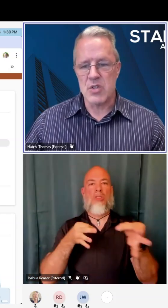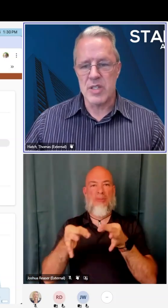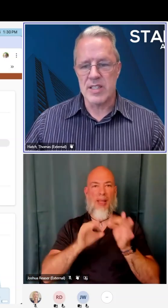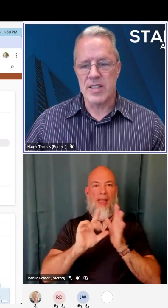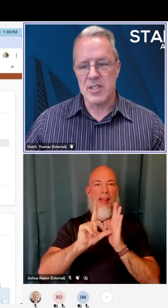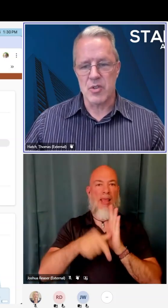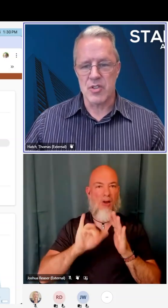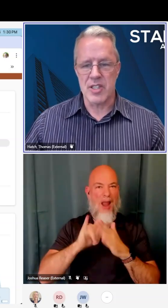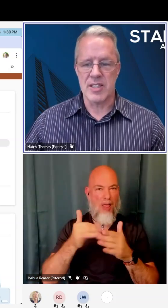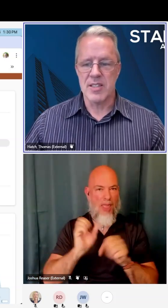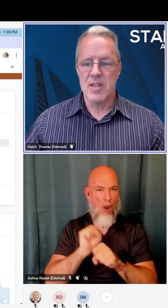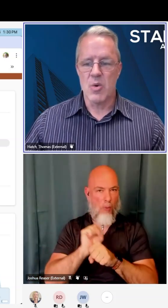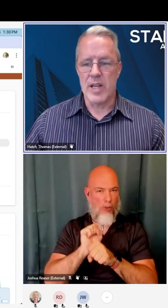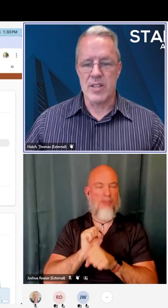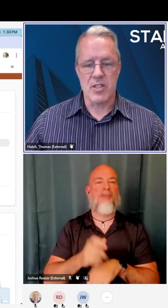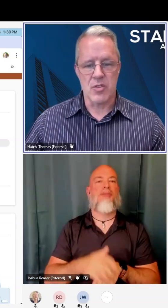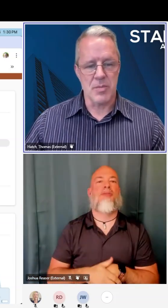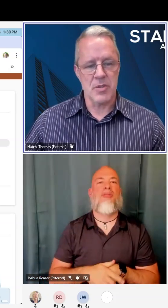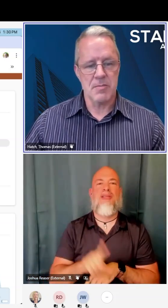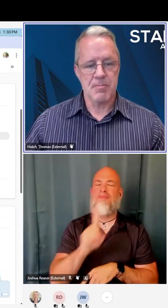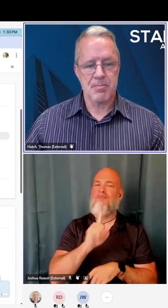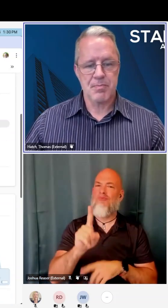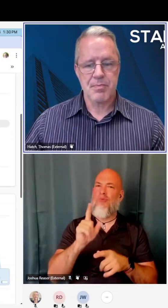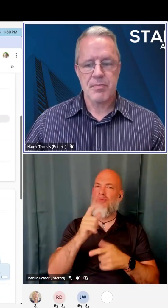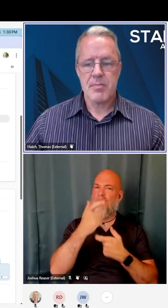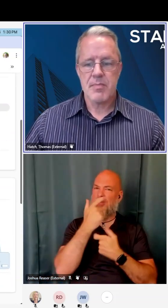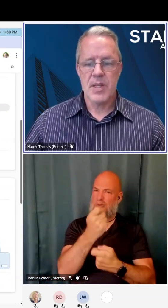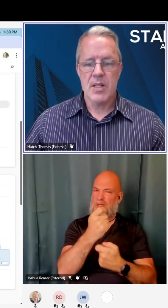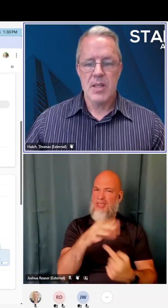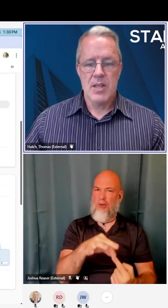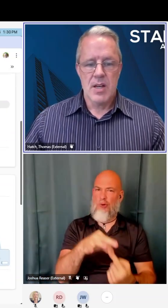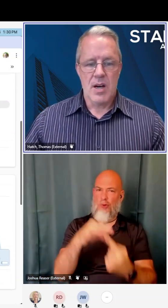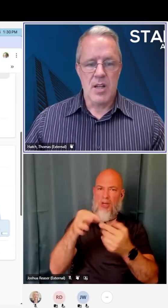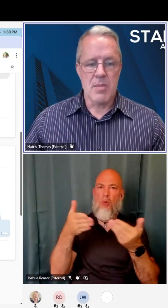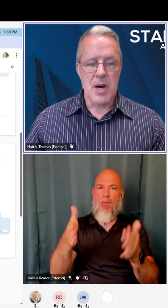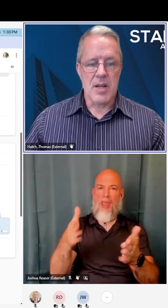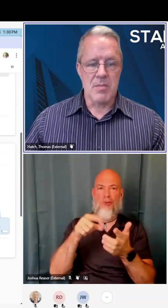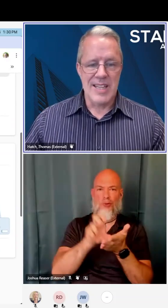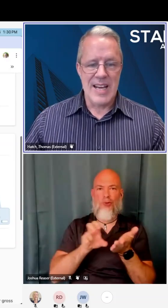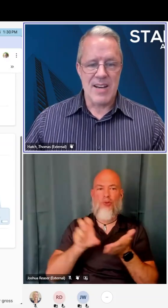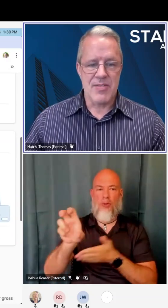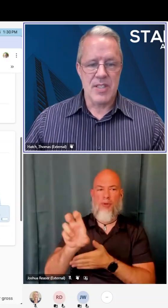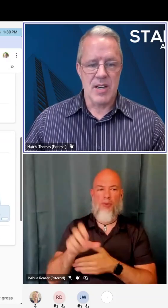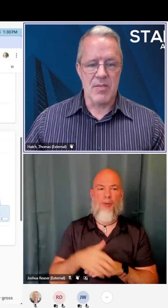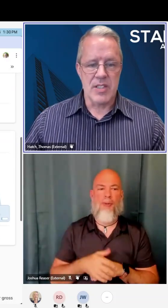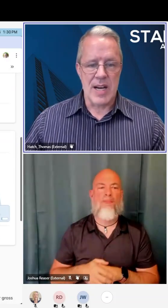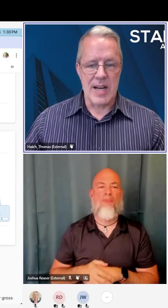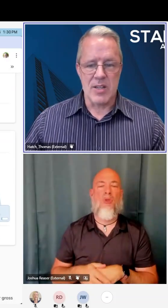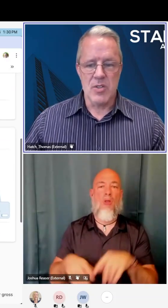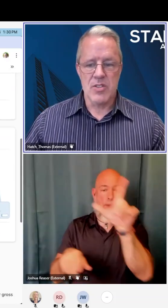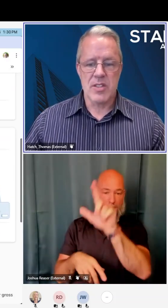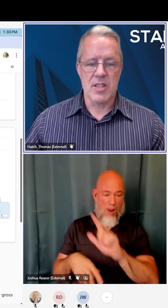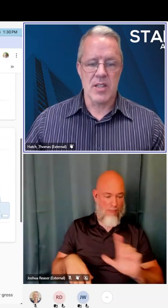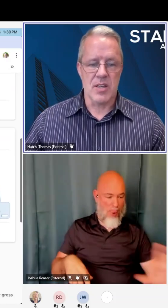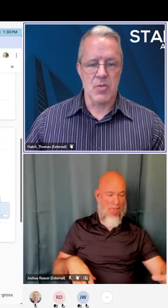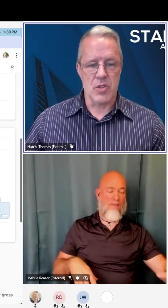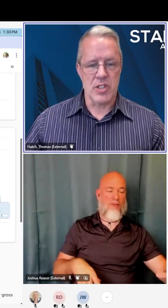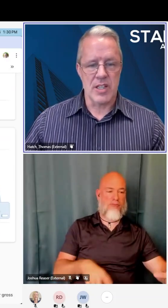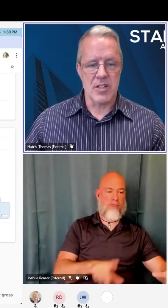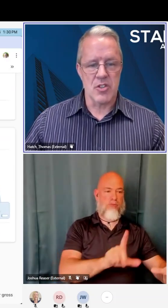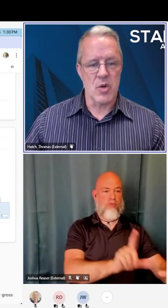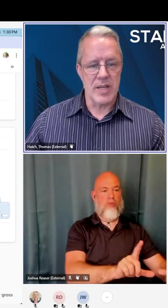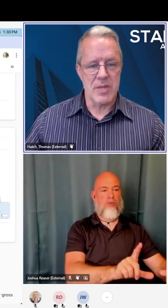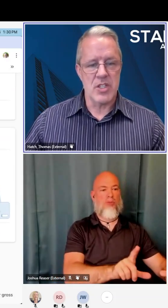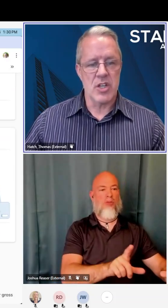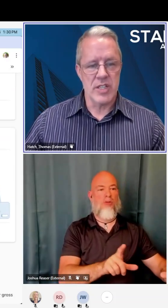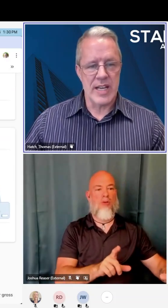of a very unique, interesting way to contribute. On the bottom left of the tiles,